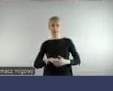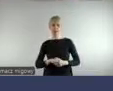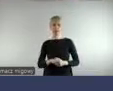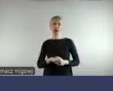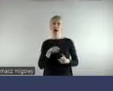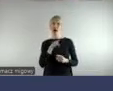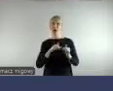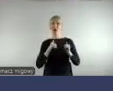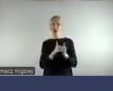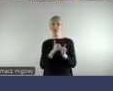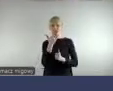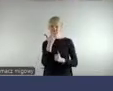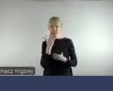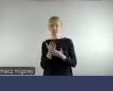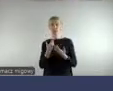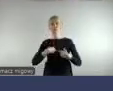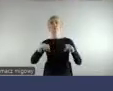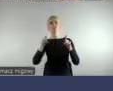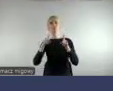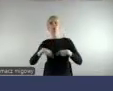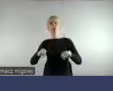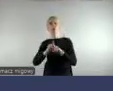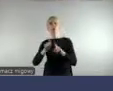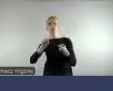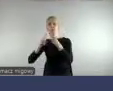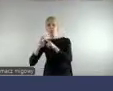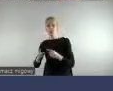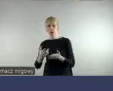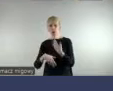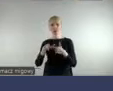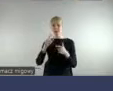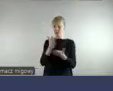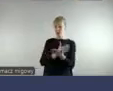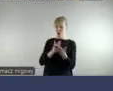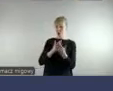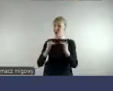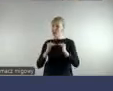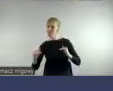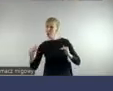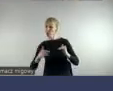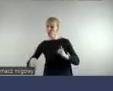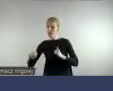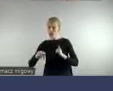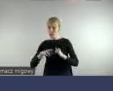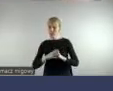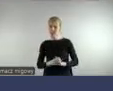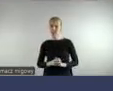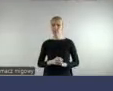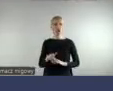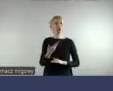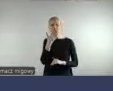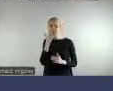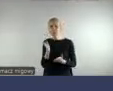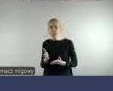implement national directions and decisions, and that means or that complies to all sectors and